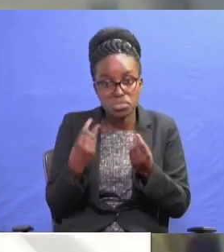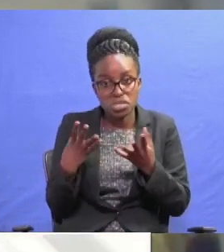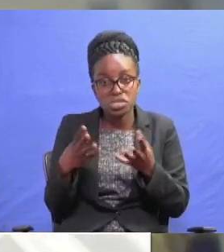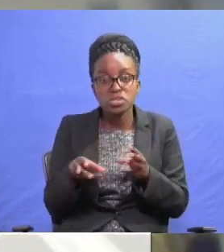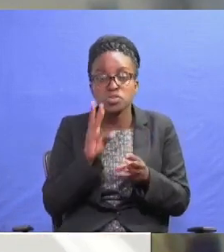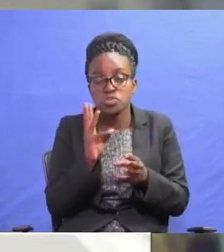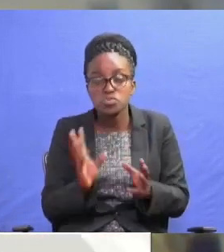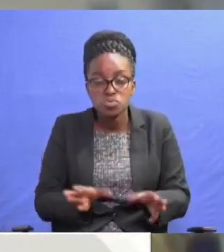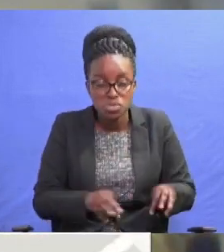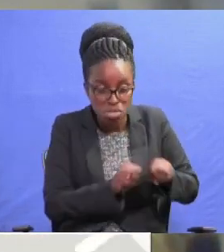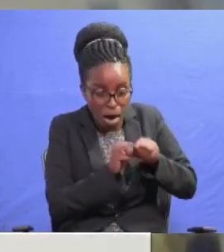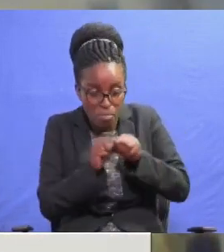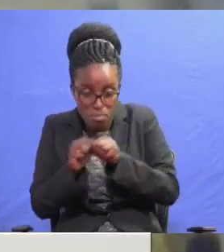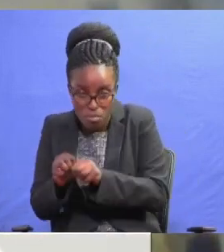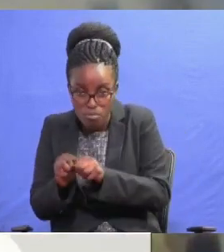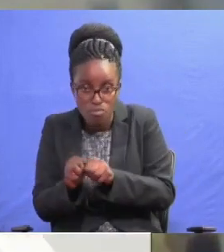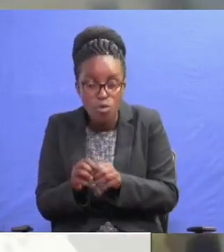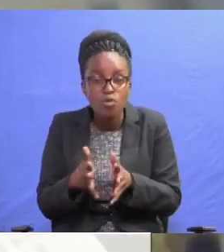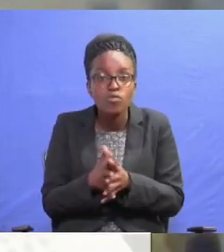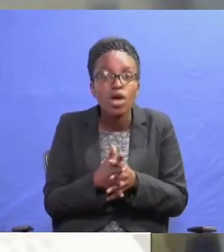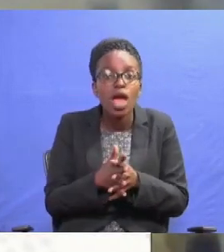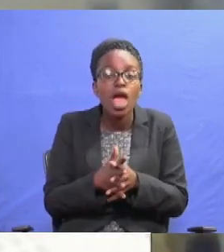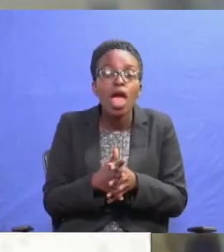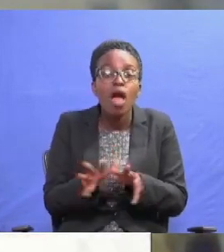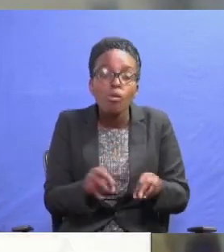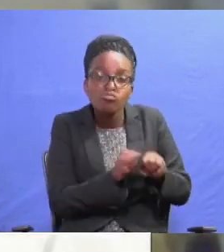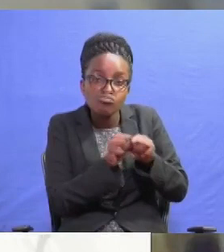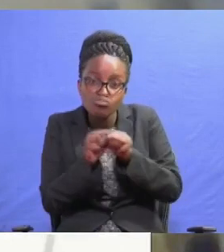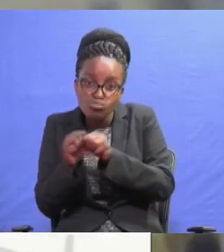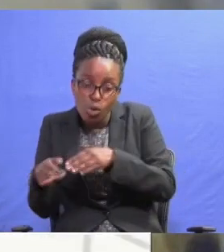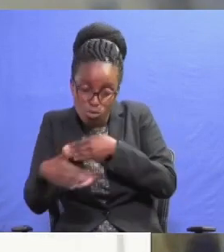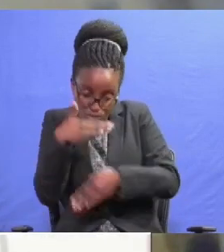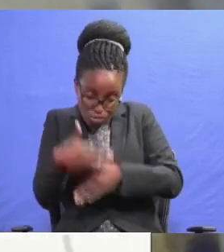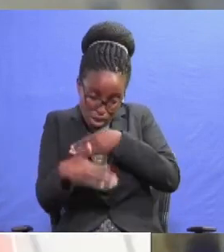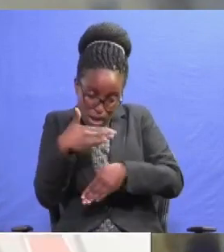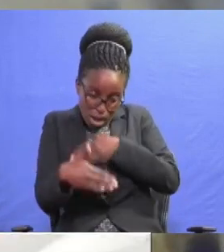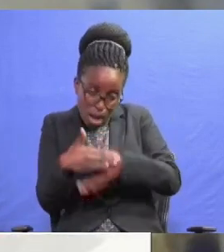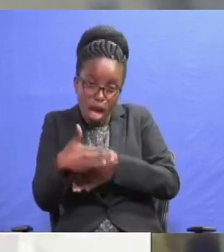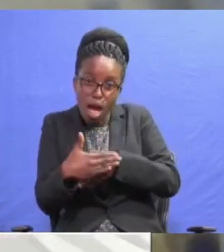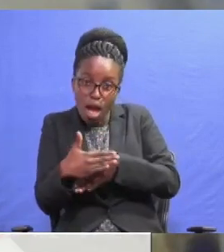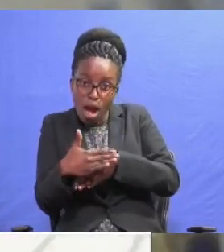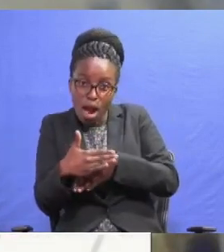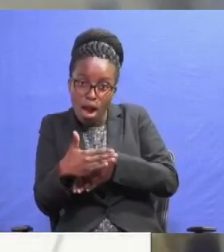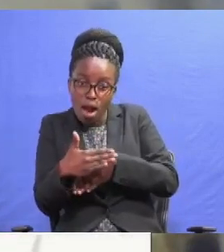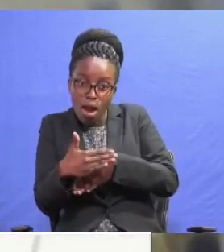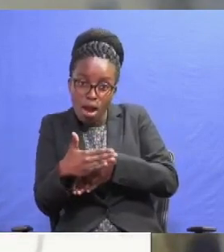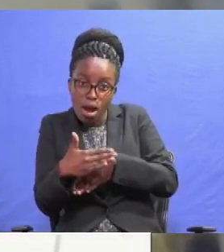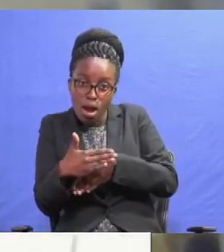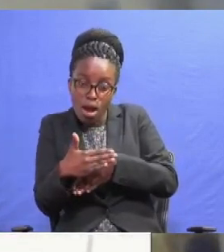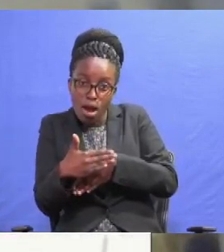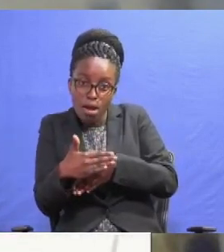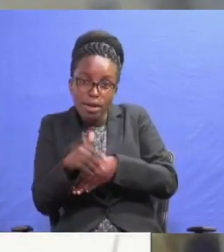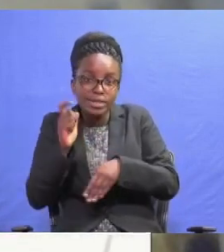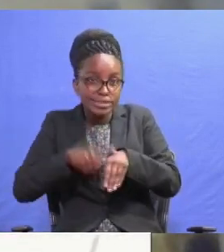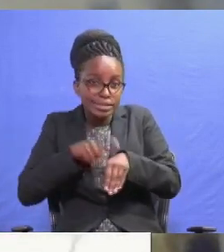towards the rivers. But will it find you near those channels anyway? All right. Where will it find you? If it finds you near those